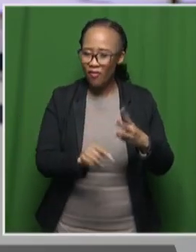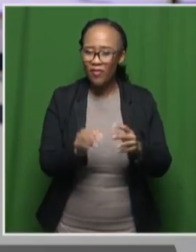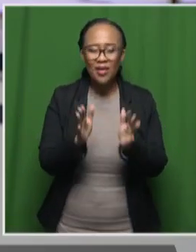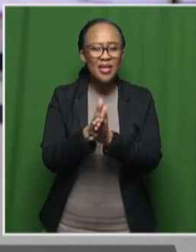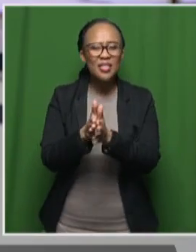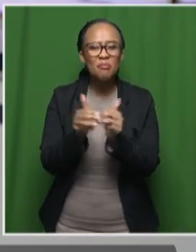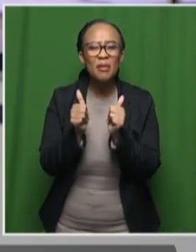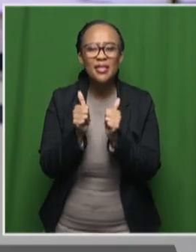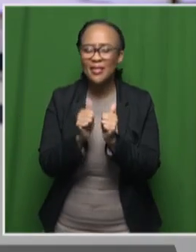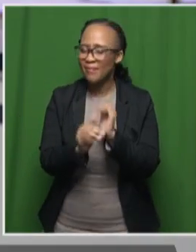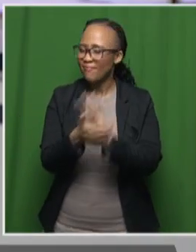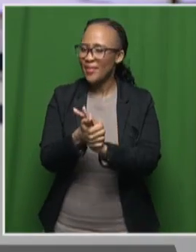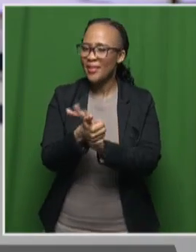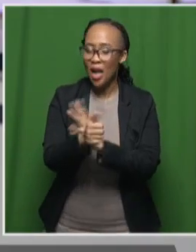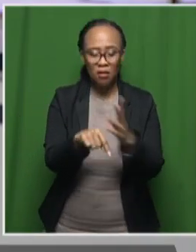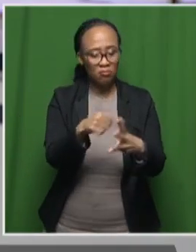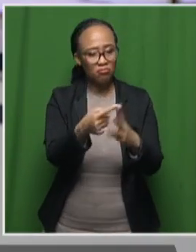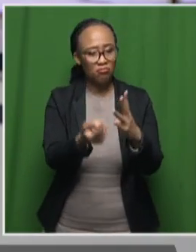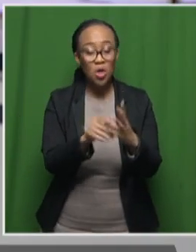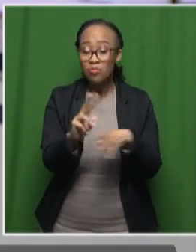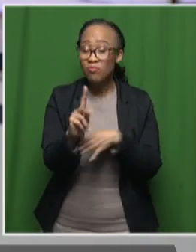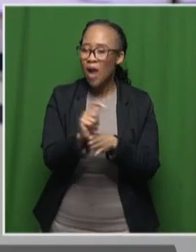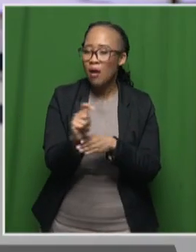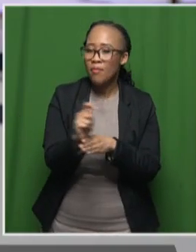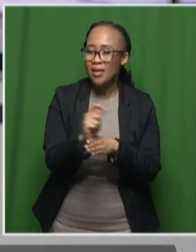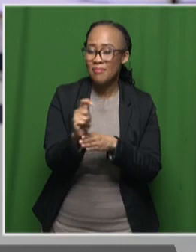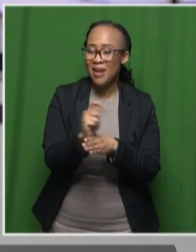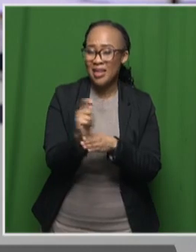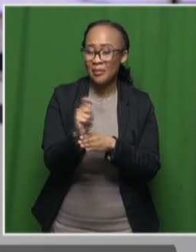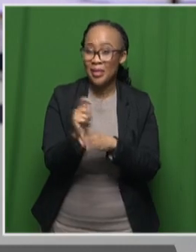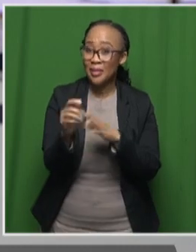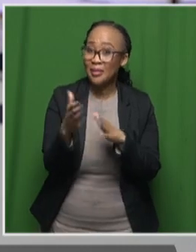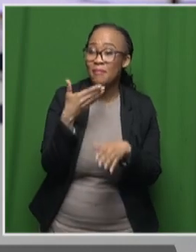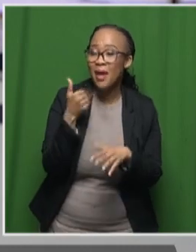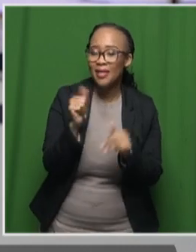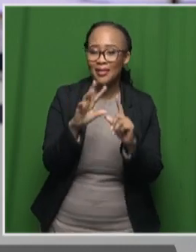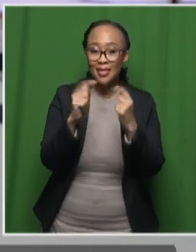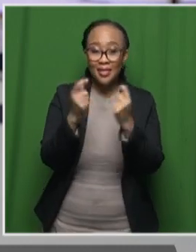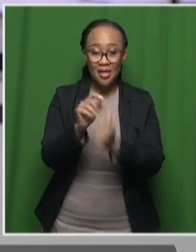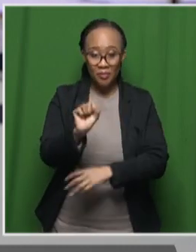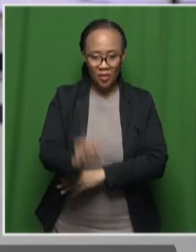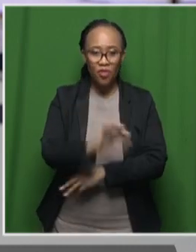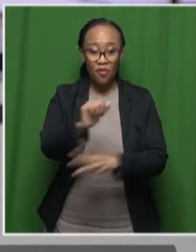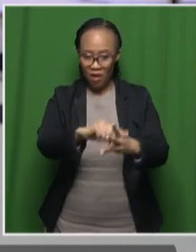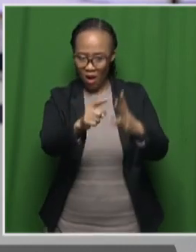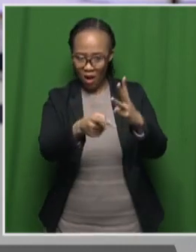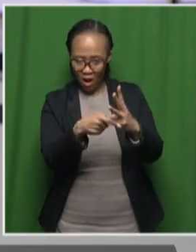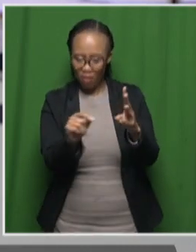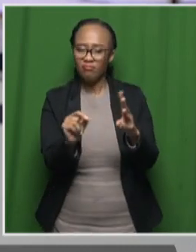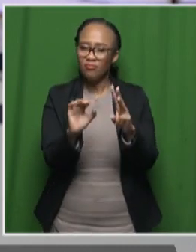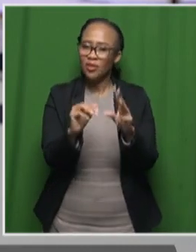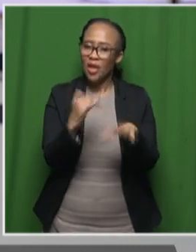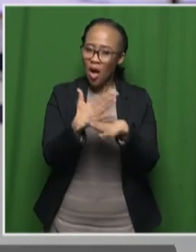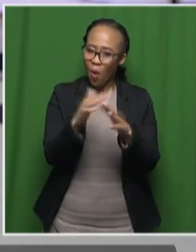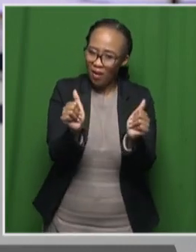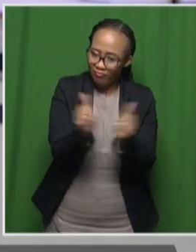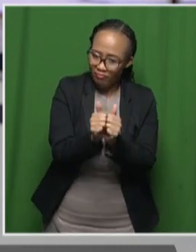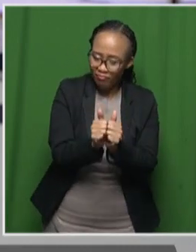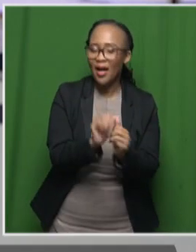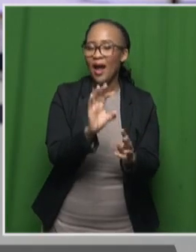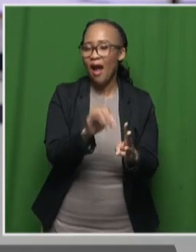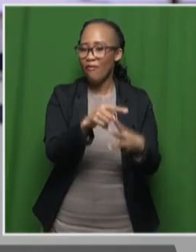talent's there. They've been practicing. Athletics South Africa invested in the team, into relay camps. They're working together. And it's, you know what, I think